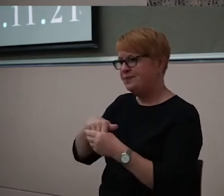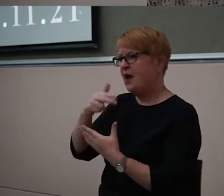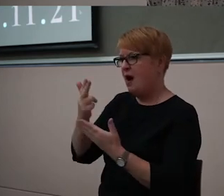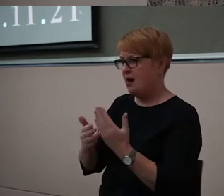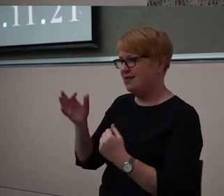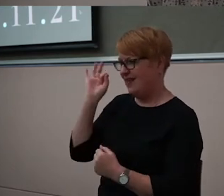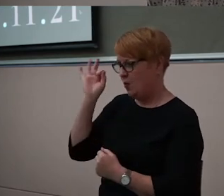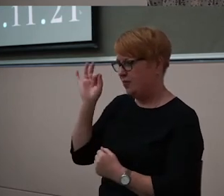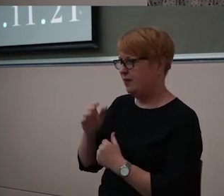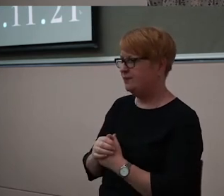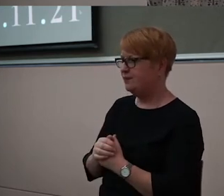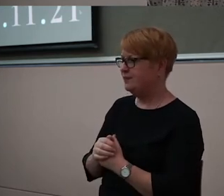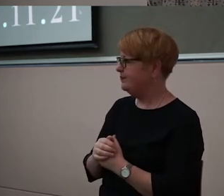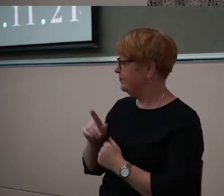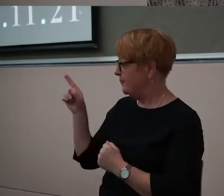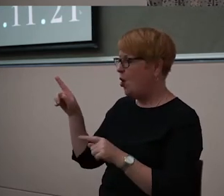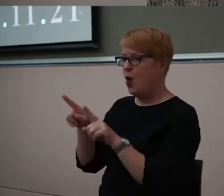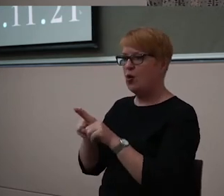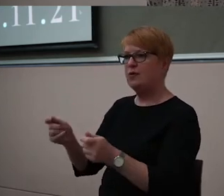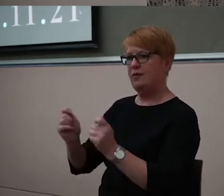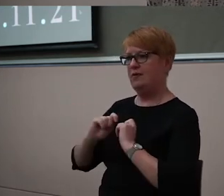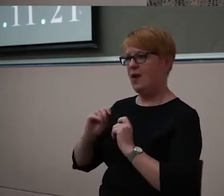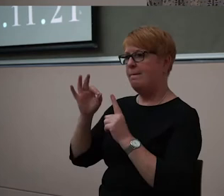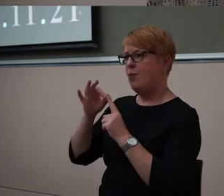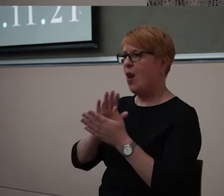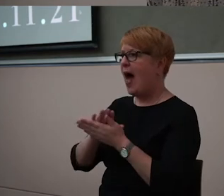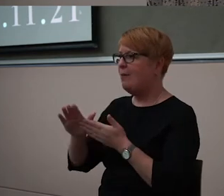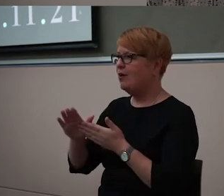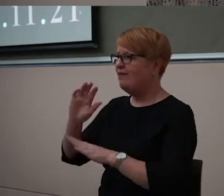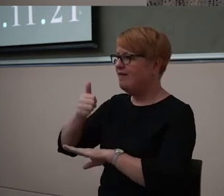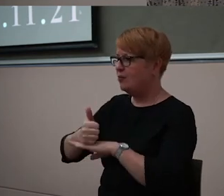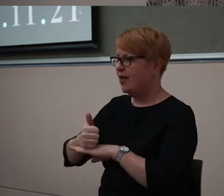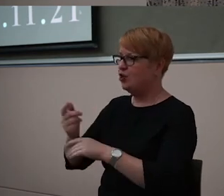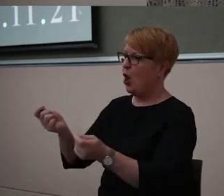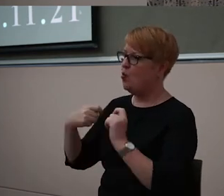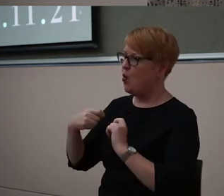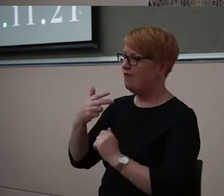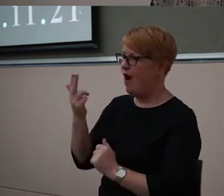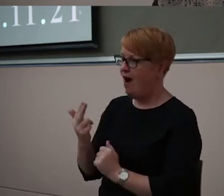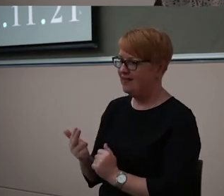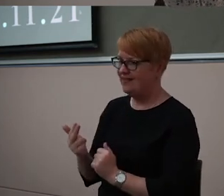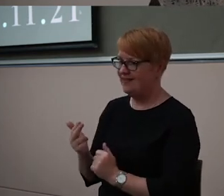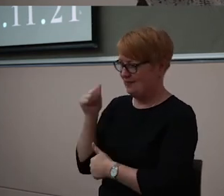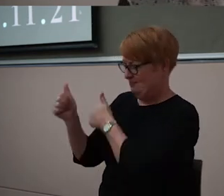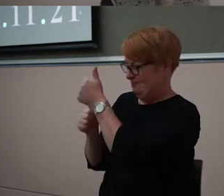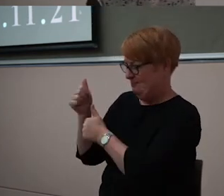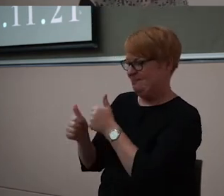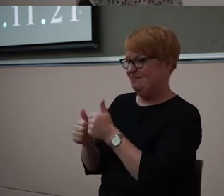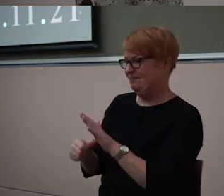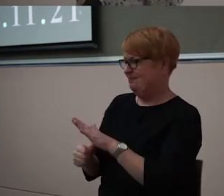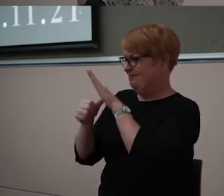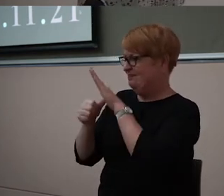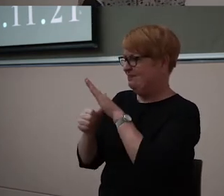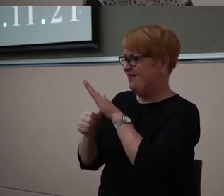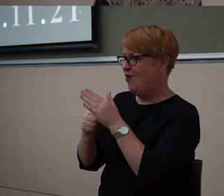Jasleen is also a recent recipient of the Paul Hamlin Foundation's Awards for Artists, one of the most significant philanthropic awards for visual artists